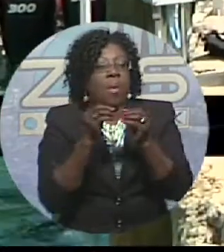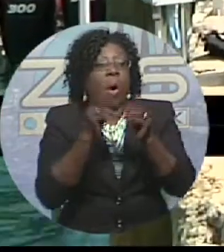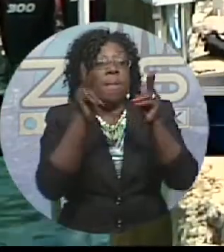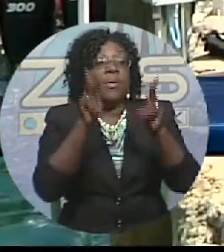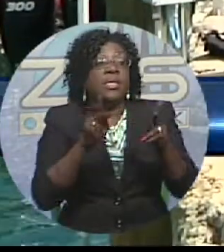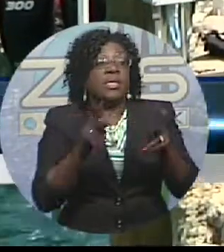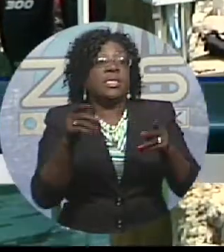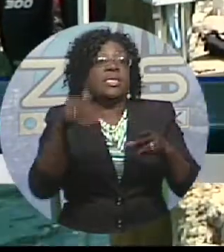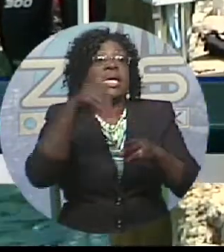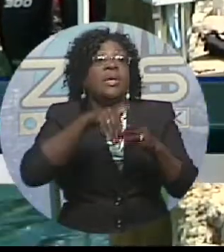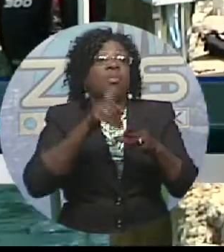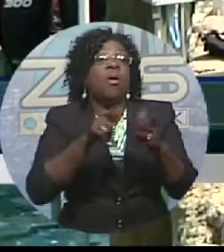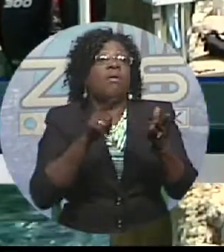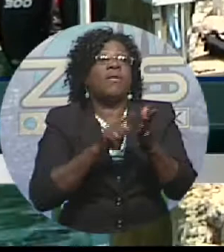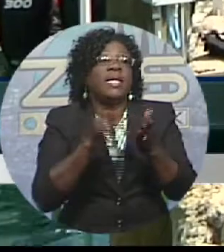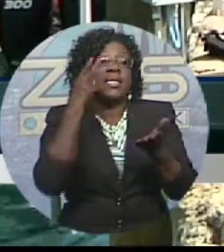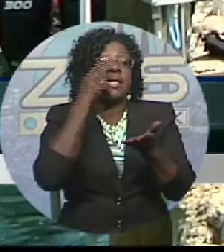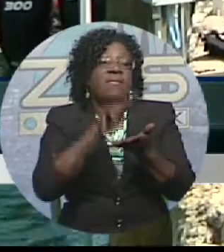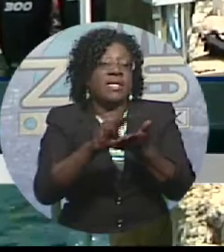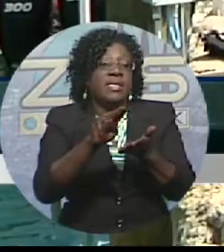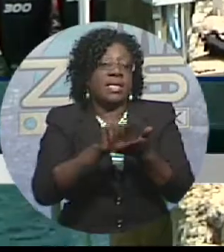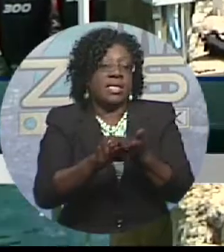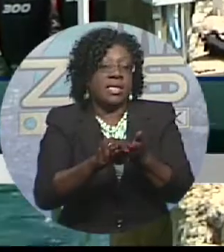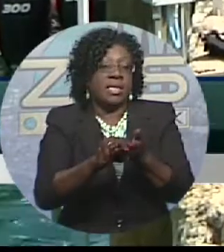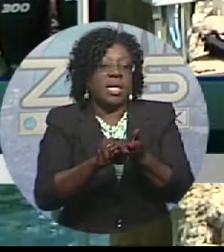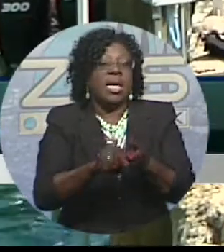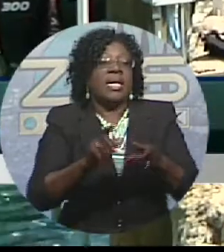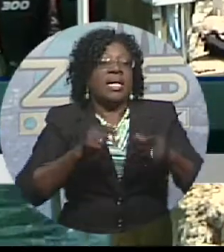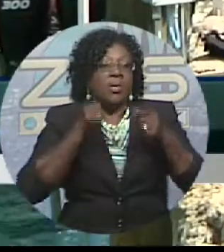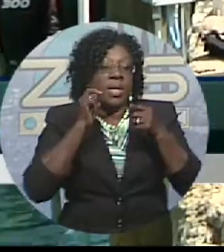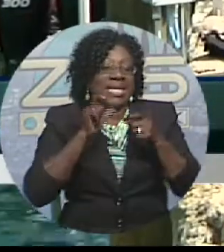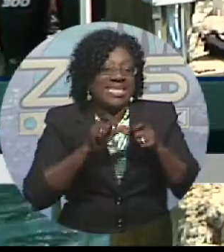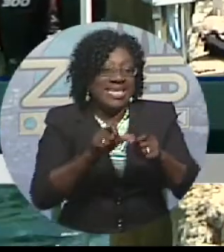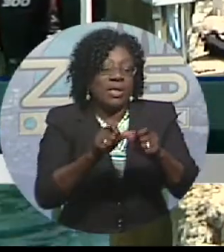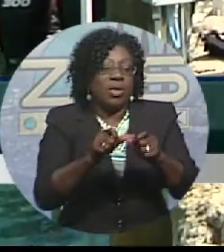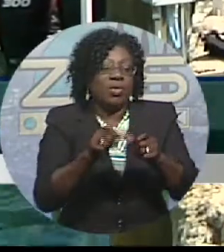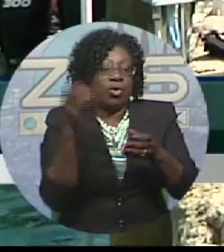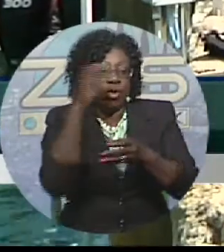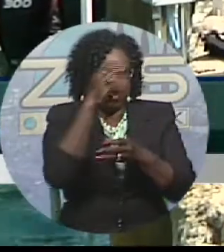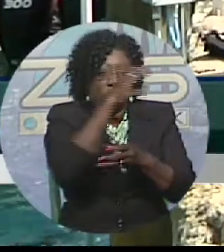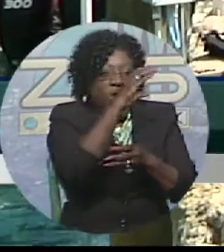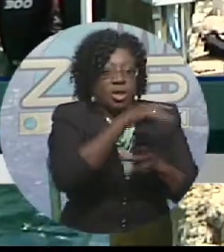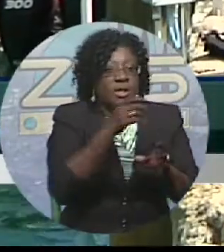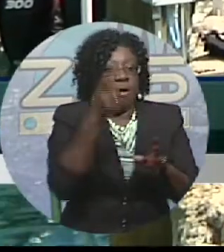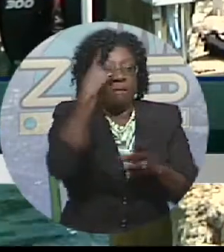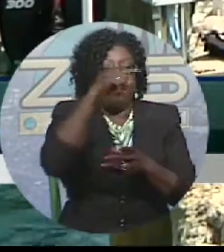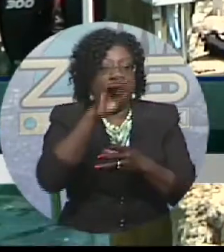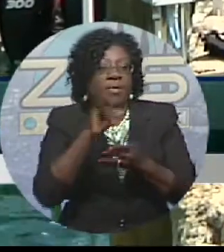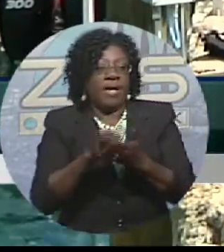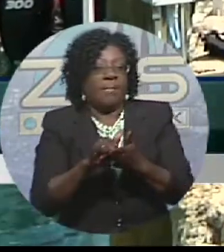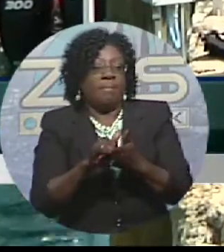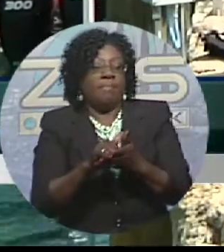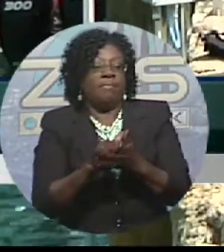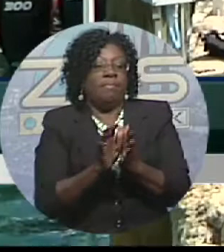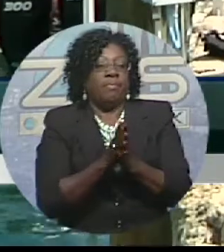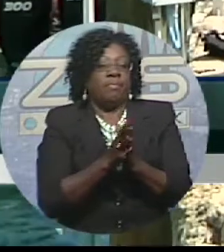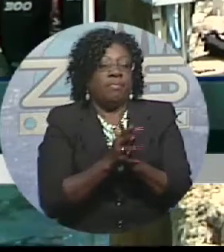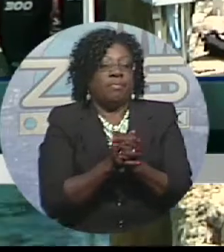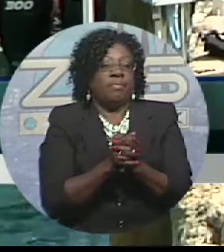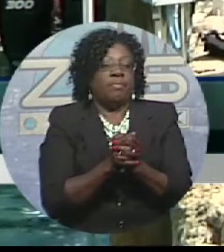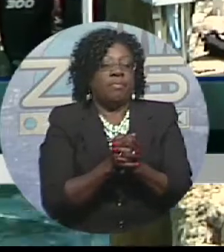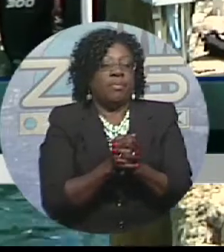latest drug bust, and they remain relentless in their pursuit to find those who are a part of what they call a major haul